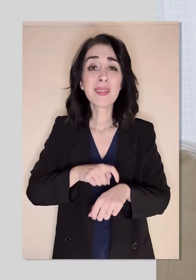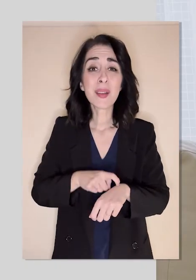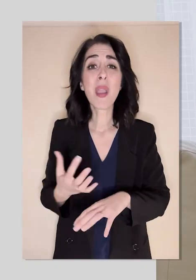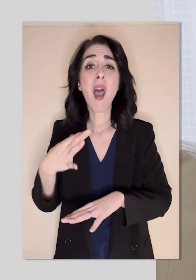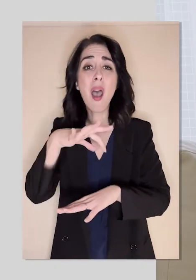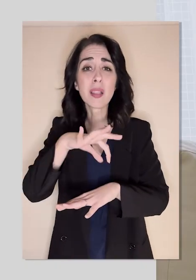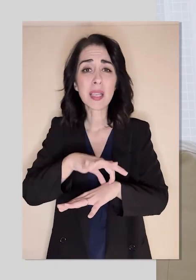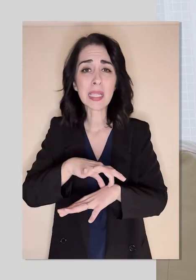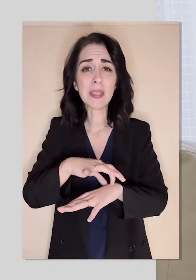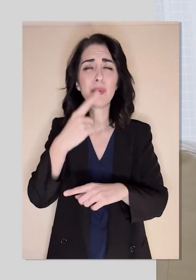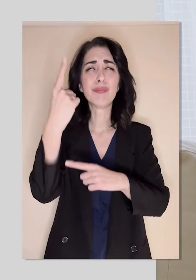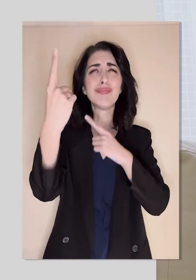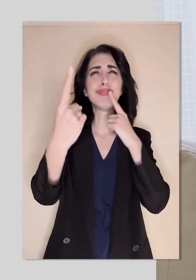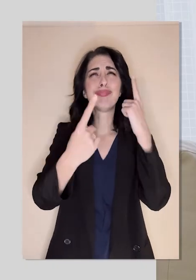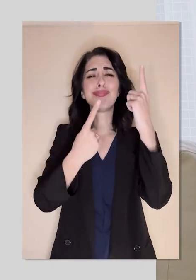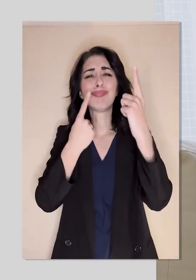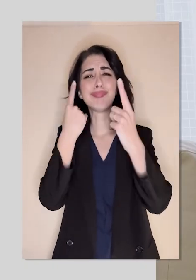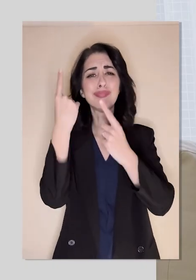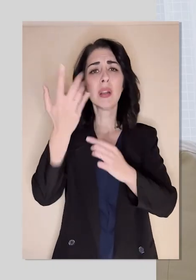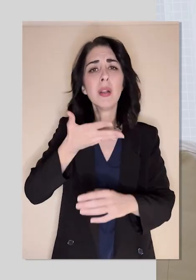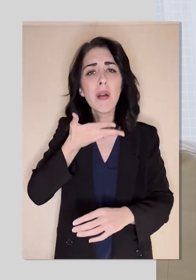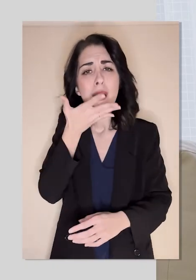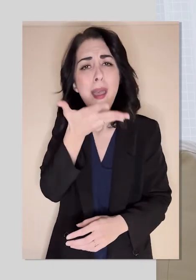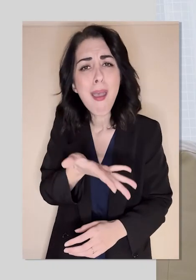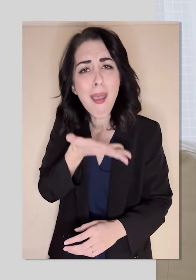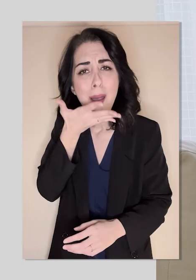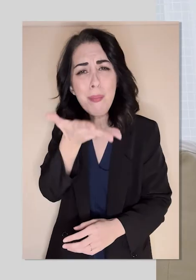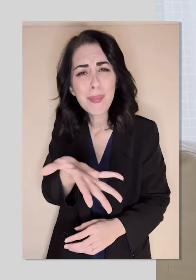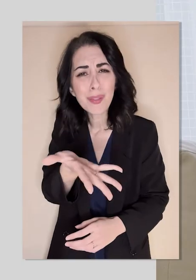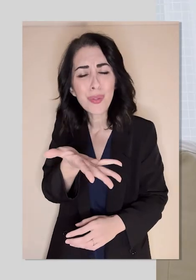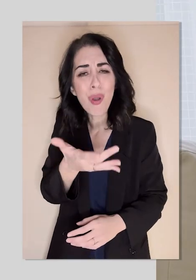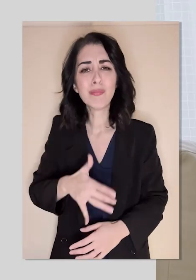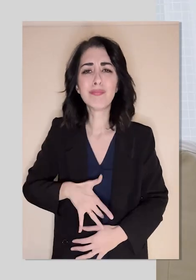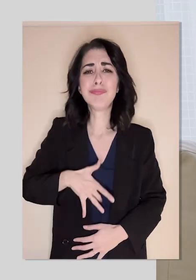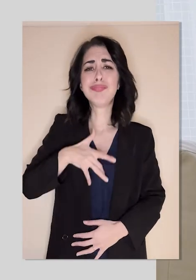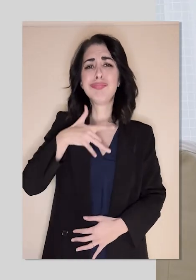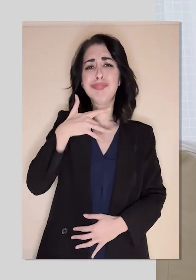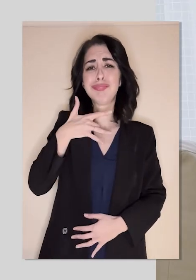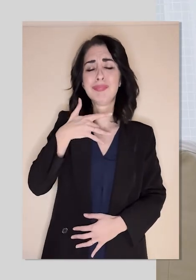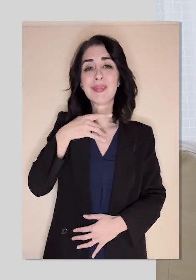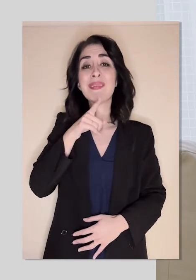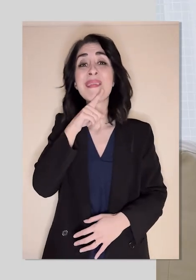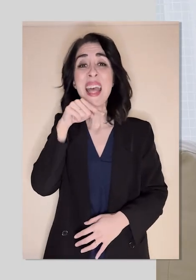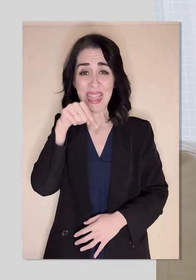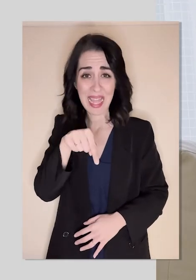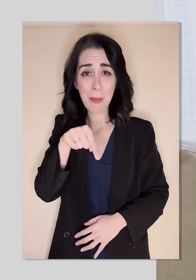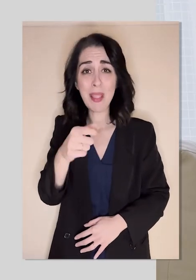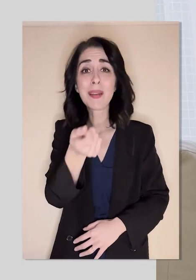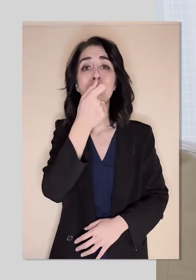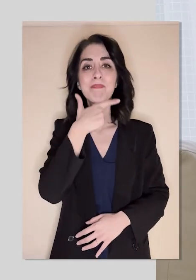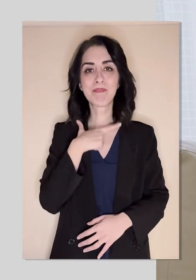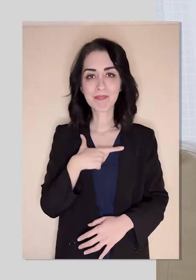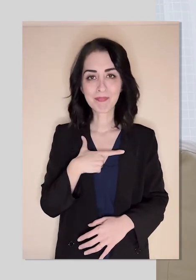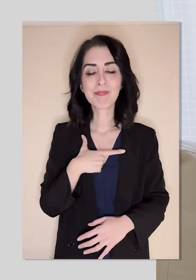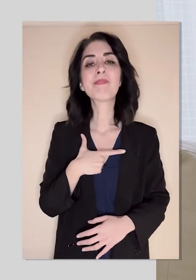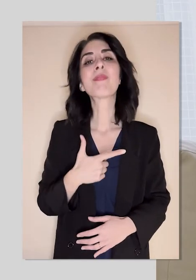have a problem in the gastrointestinal tract. So I say to them, I want to bypass